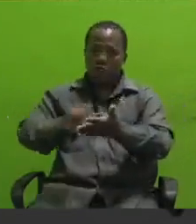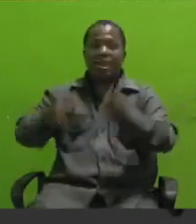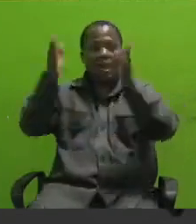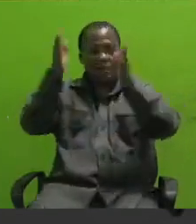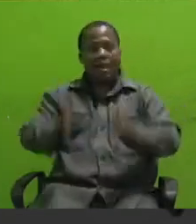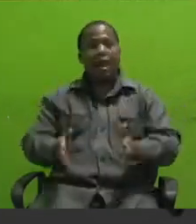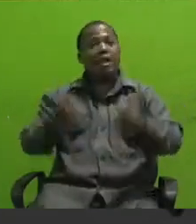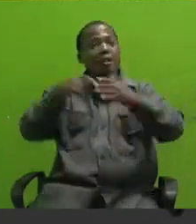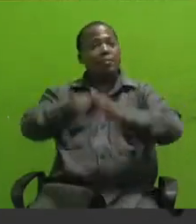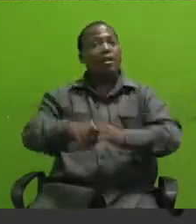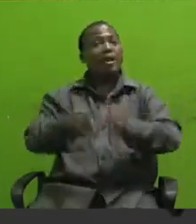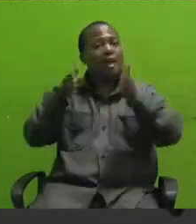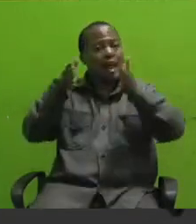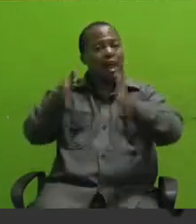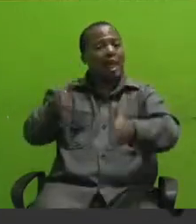in laboratory.